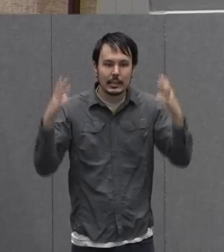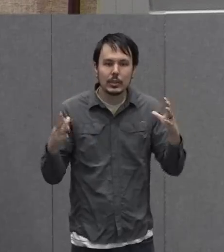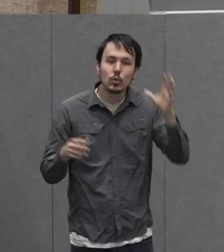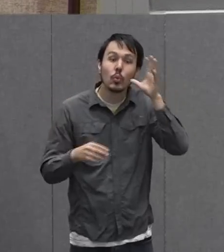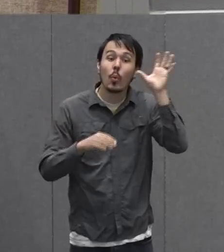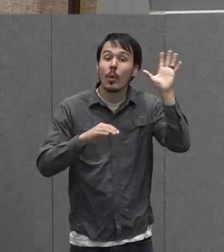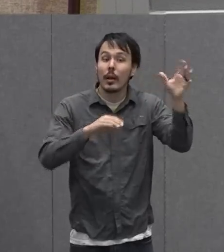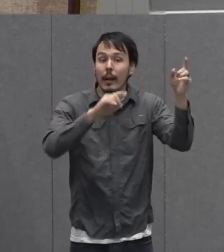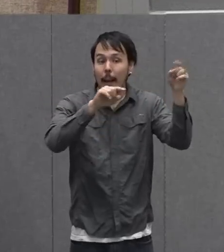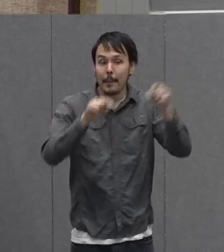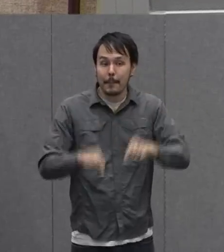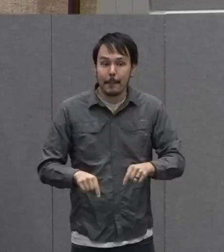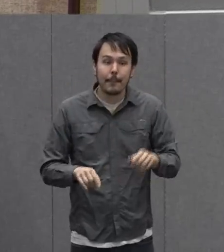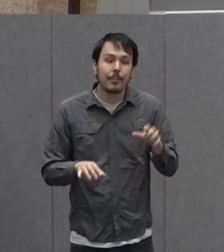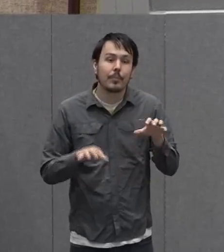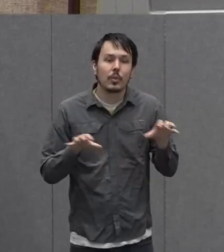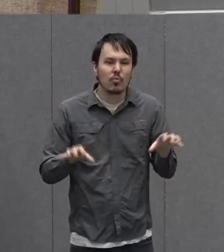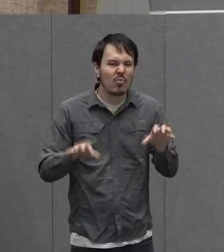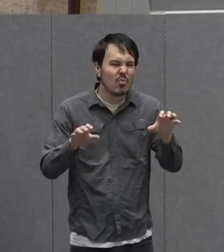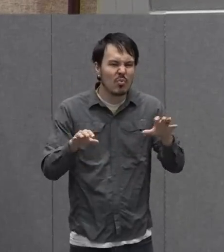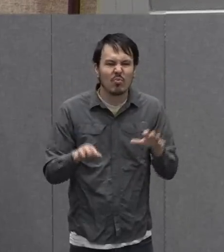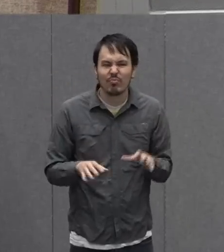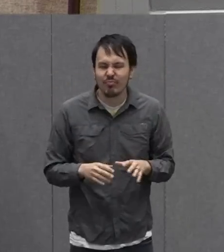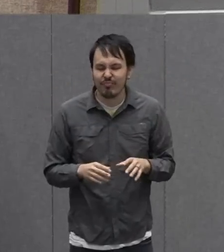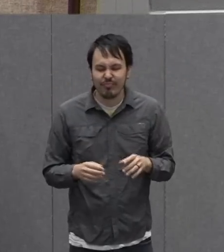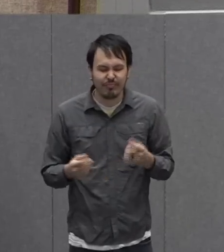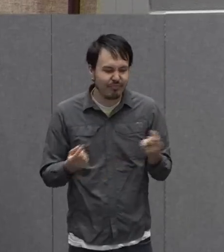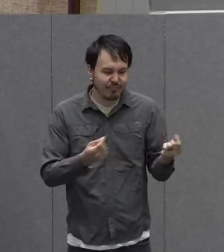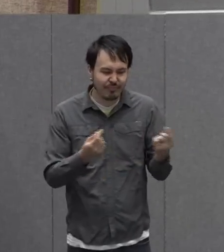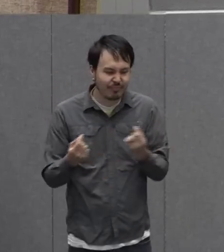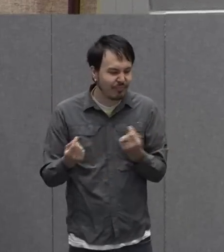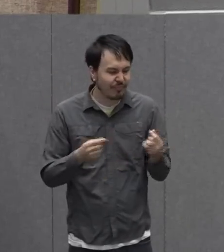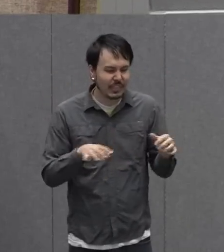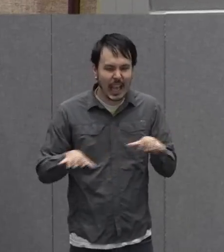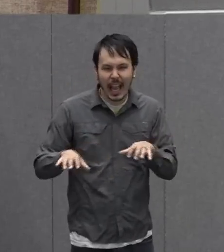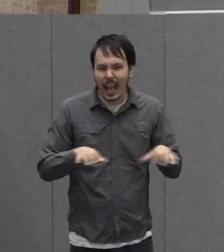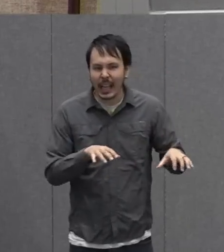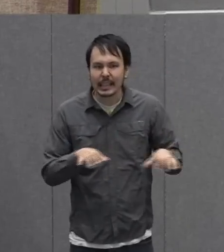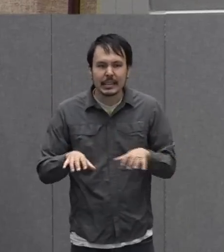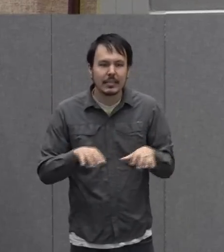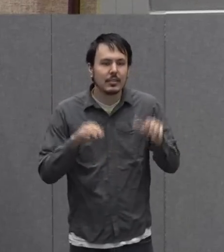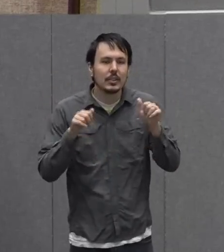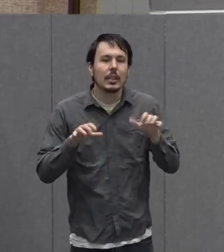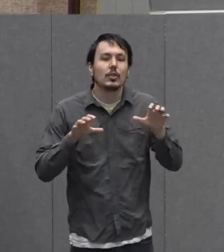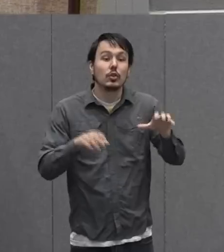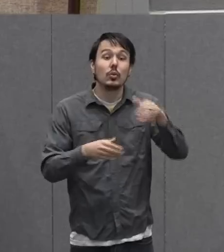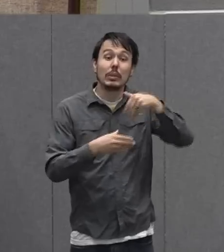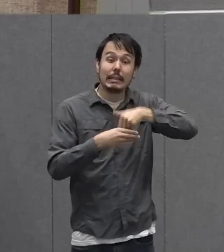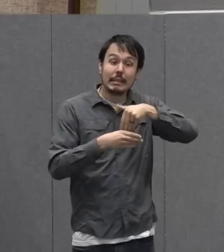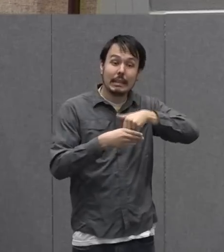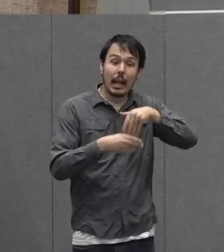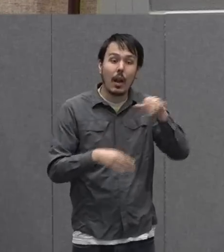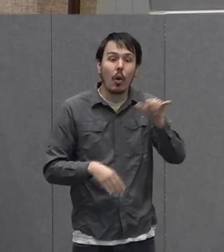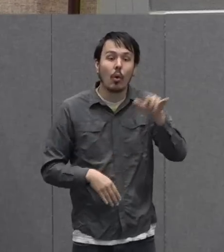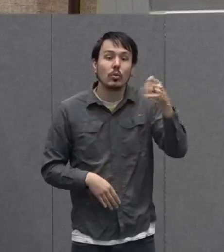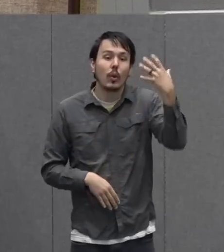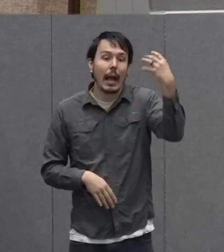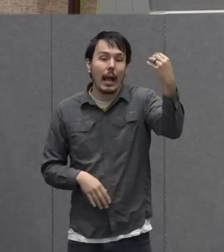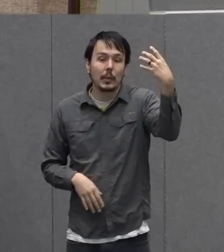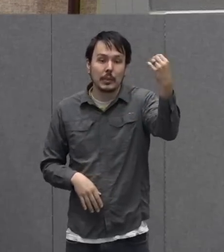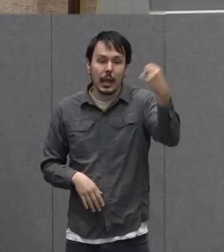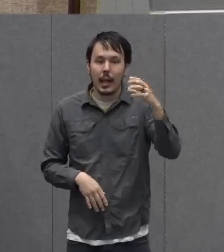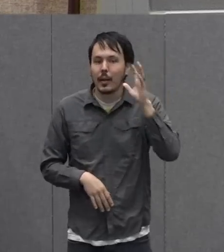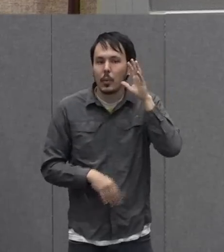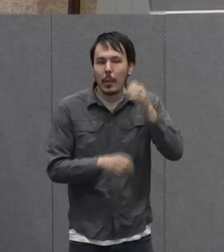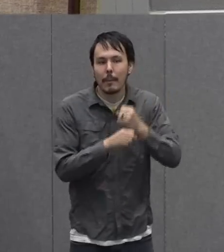be coming in and doing some activities with you that you can do inside and outside at your home. So we will make sure that